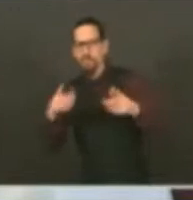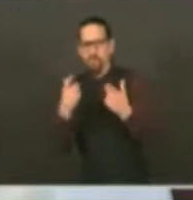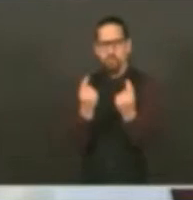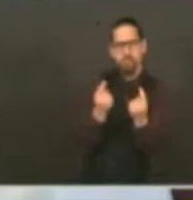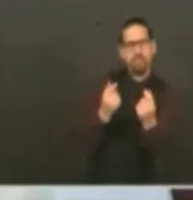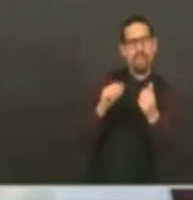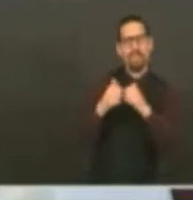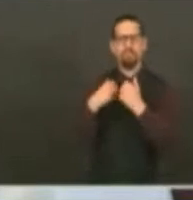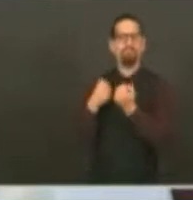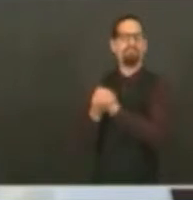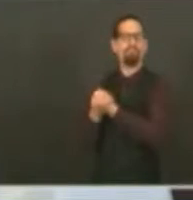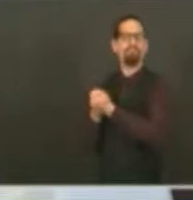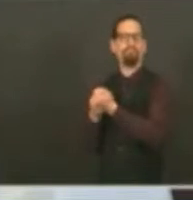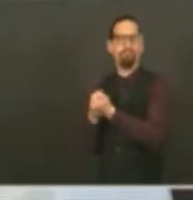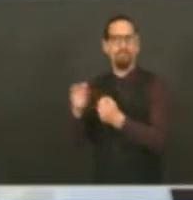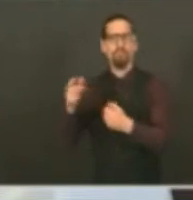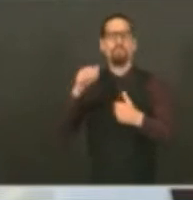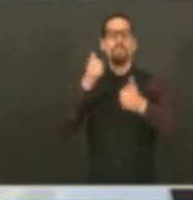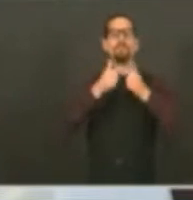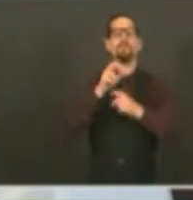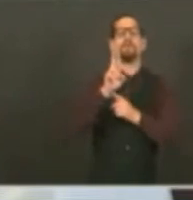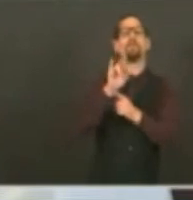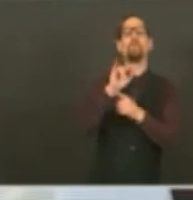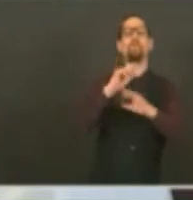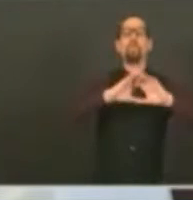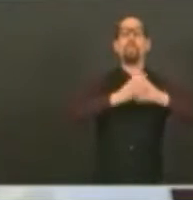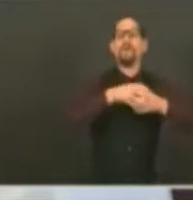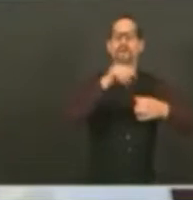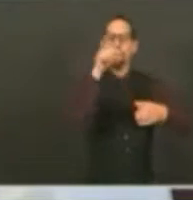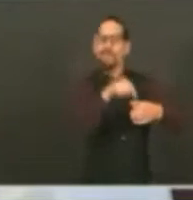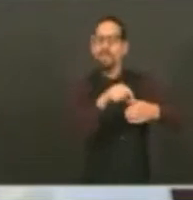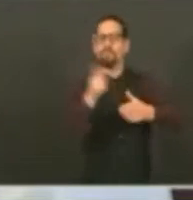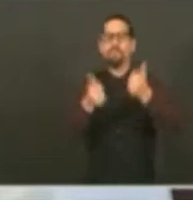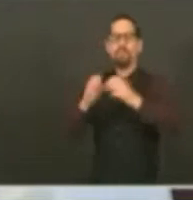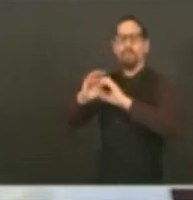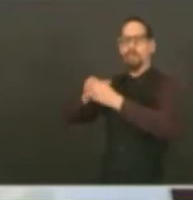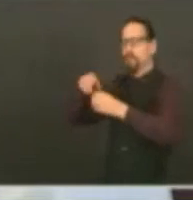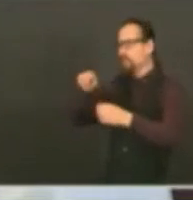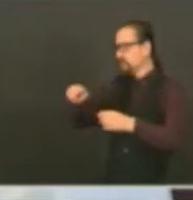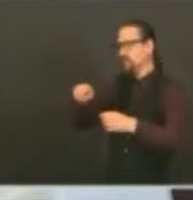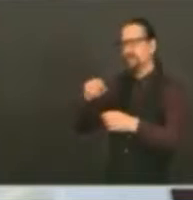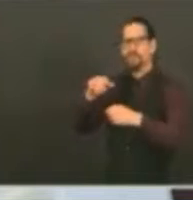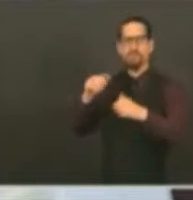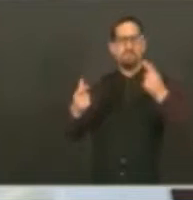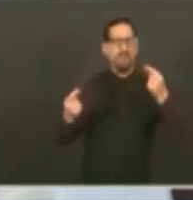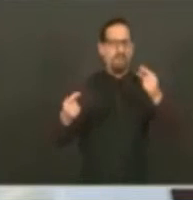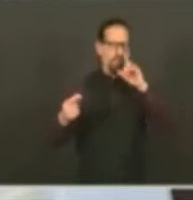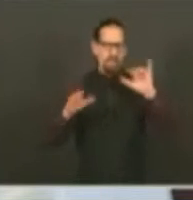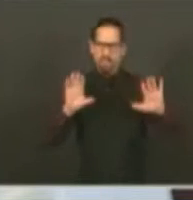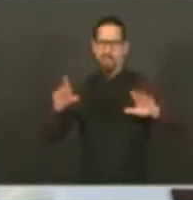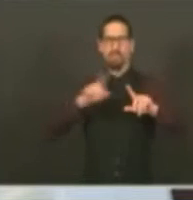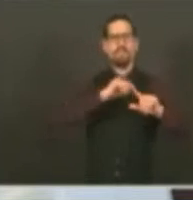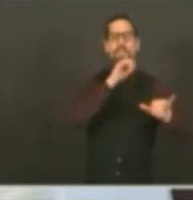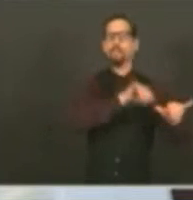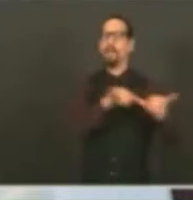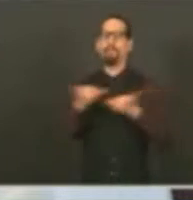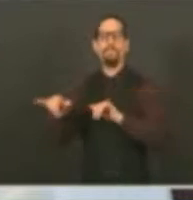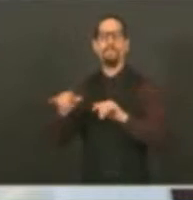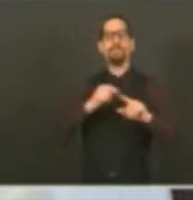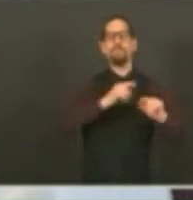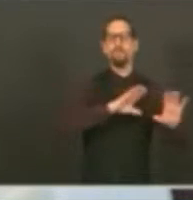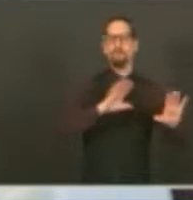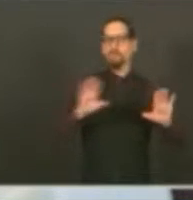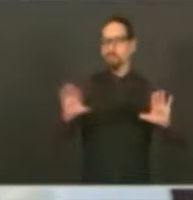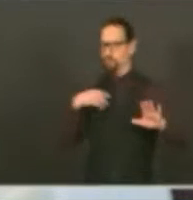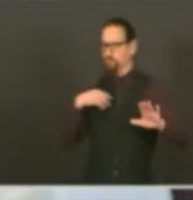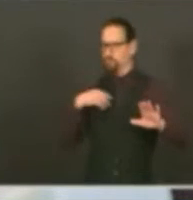it's acceptable to perhaps think through those practices and which are not. So our focus is to support the Department of